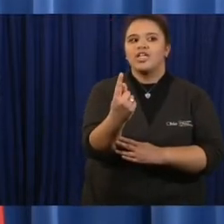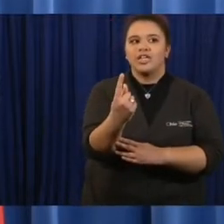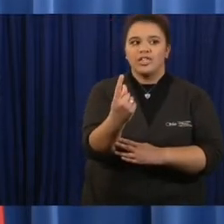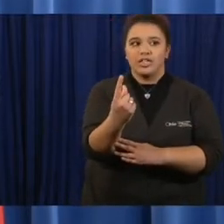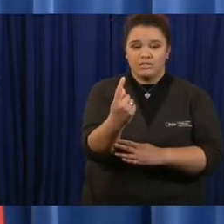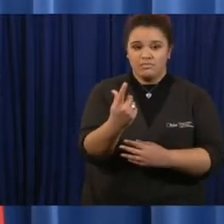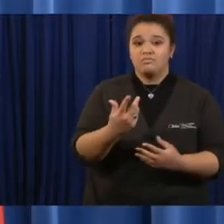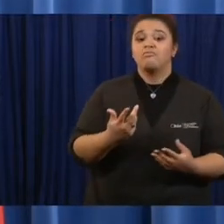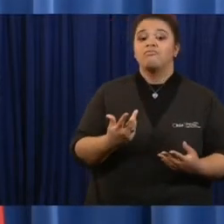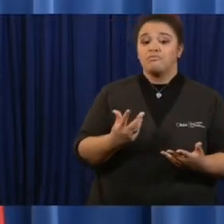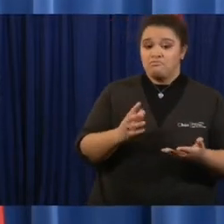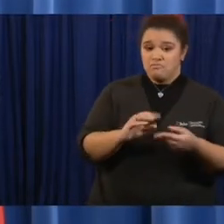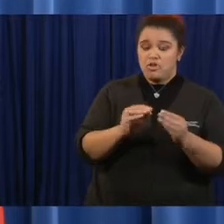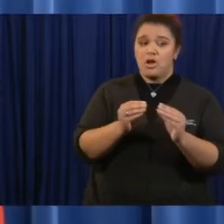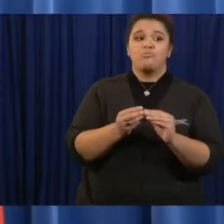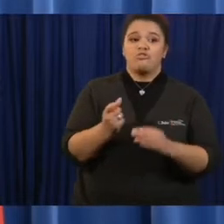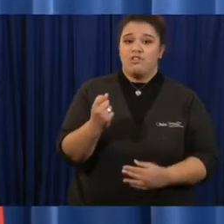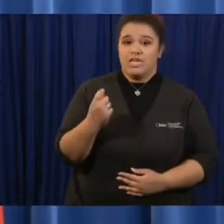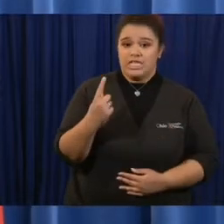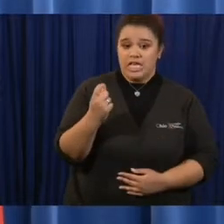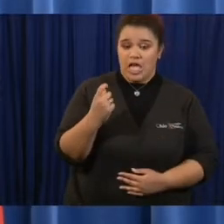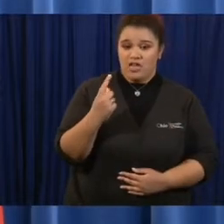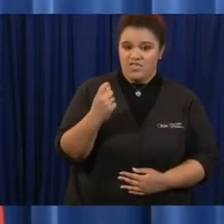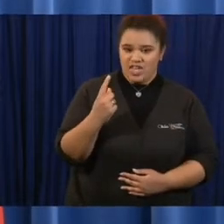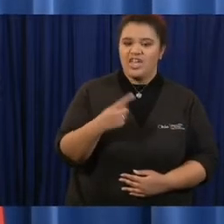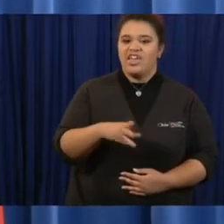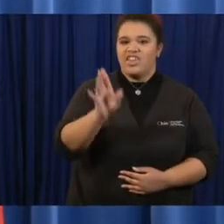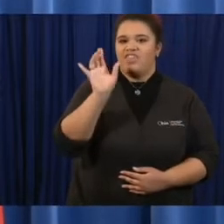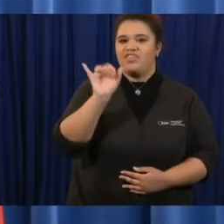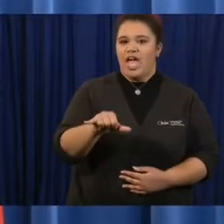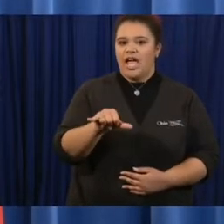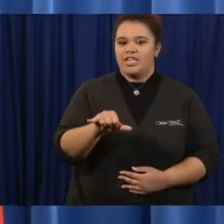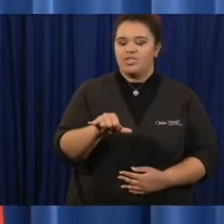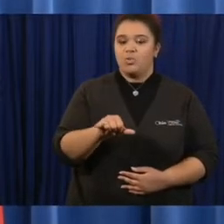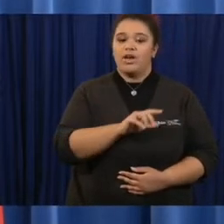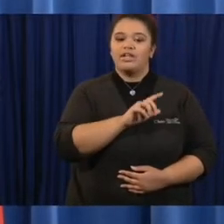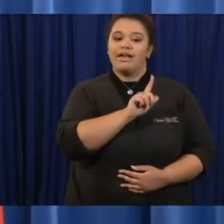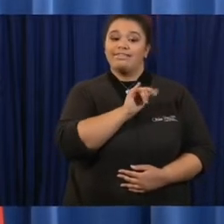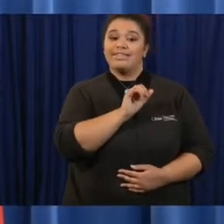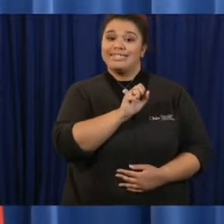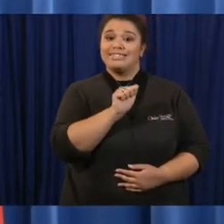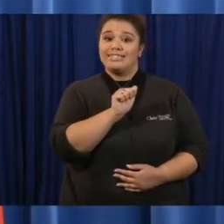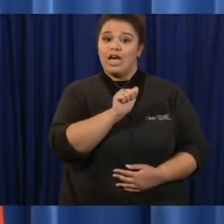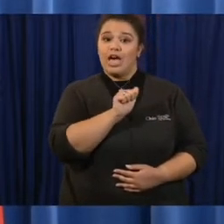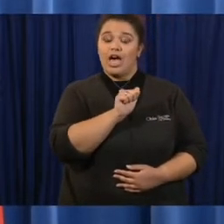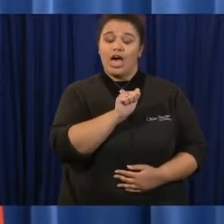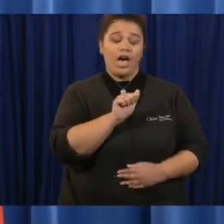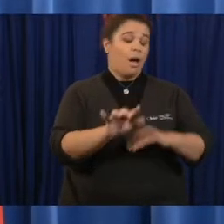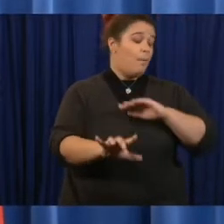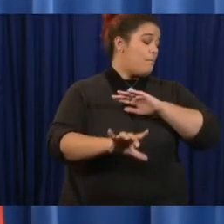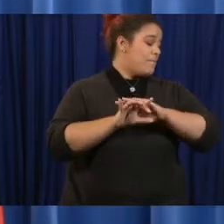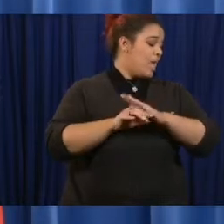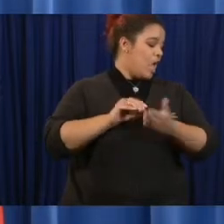And this is number 11 is the number picked by Lisa. And so